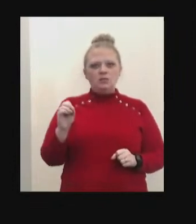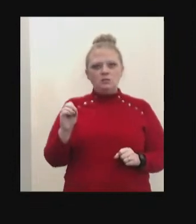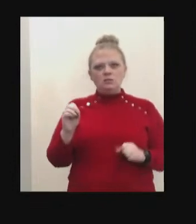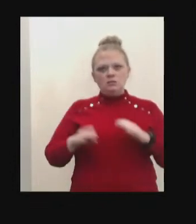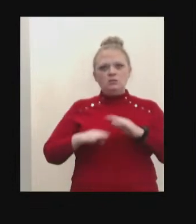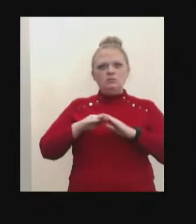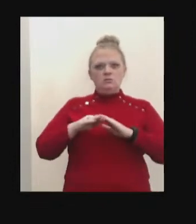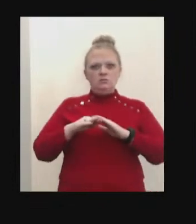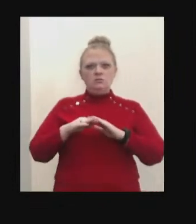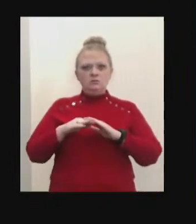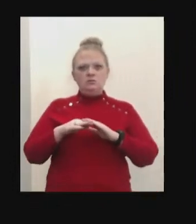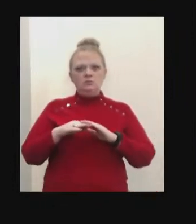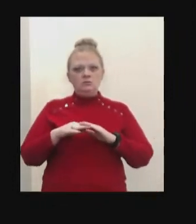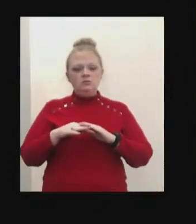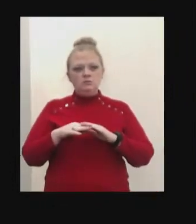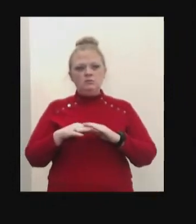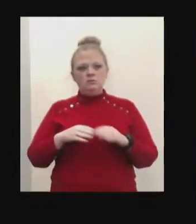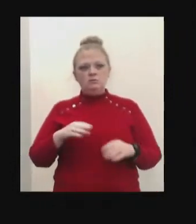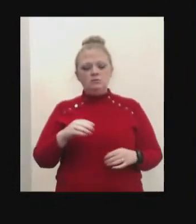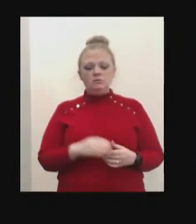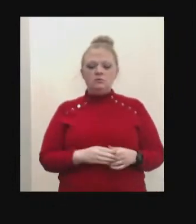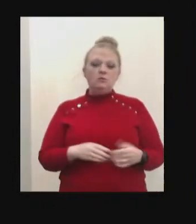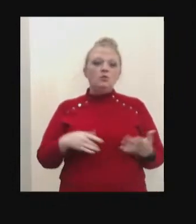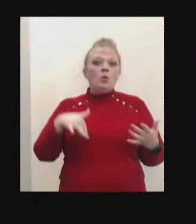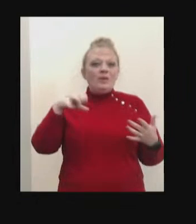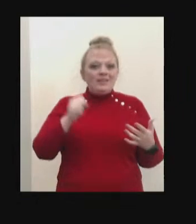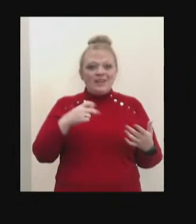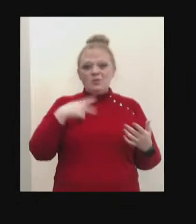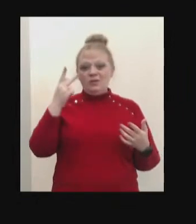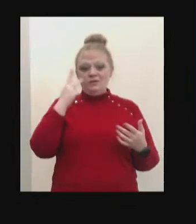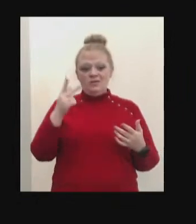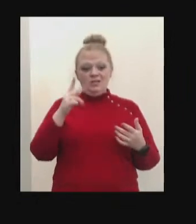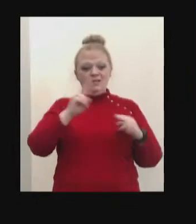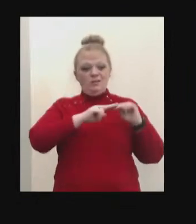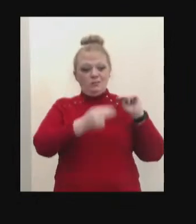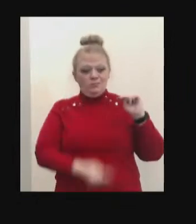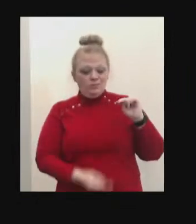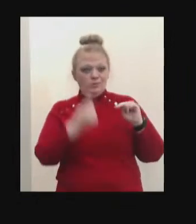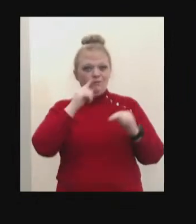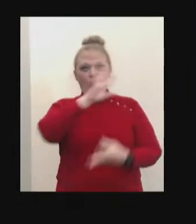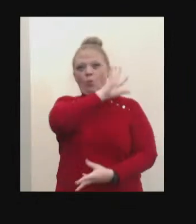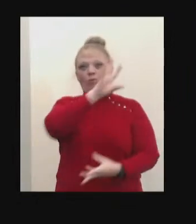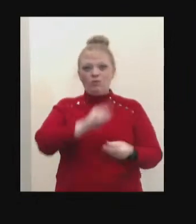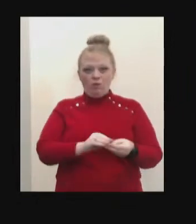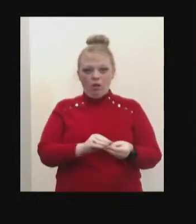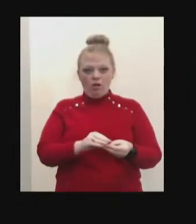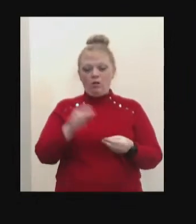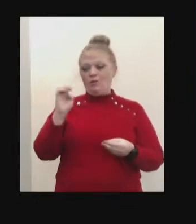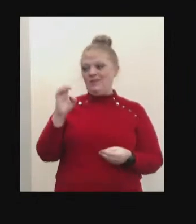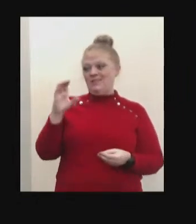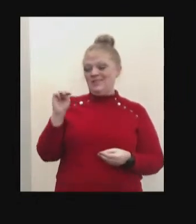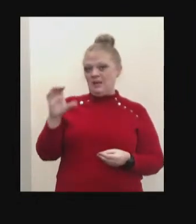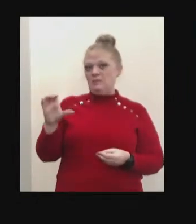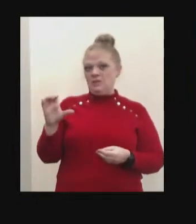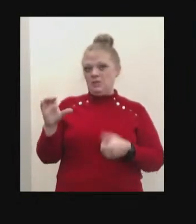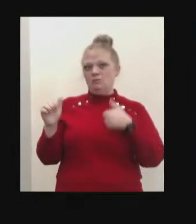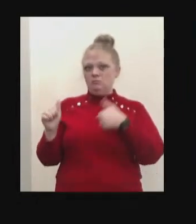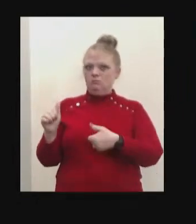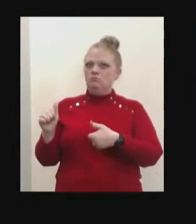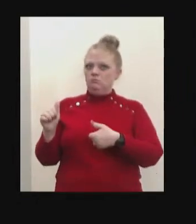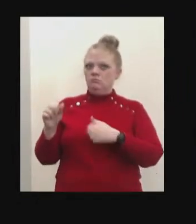So while we have seen a decline in the overall hospitalizations, and ECMC, thankfully, has had a decline in